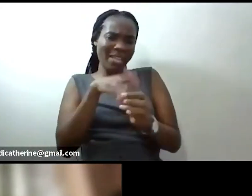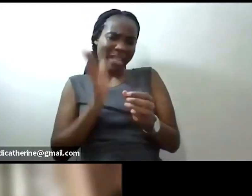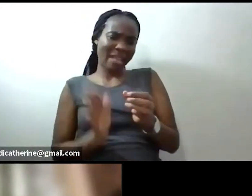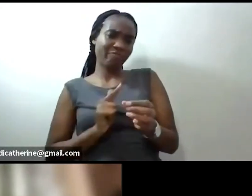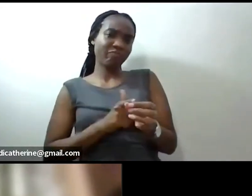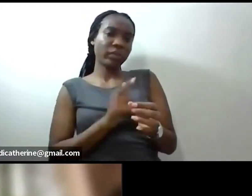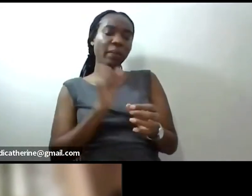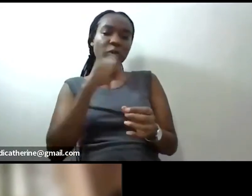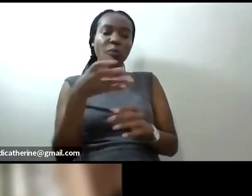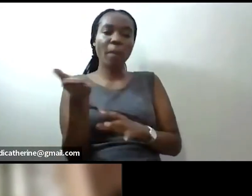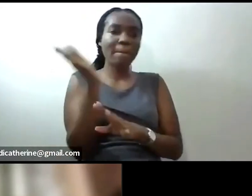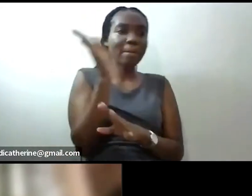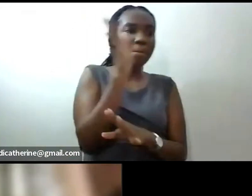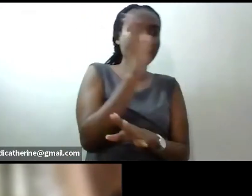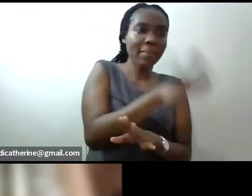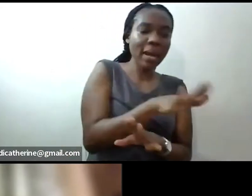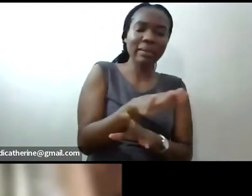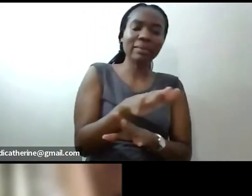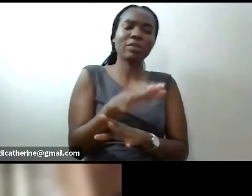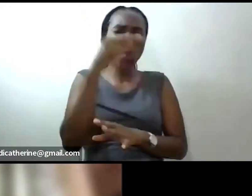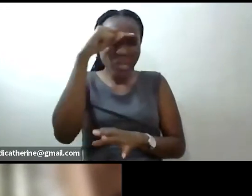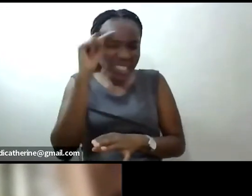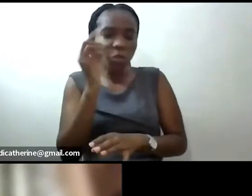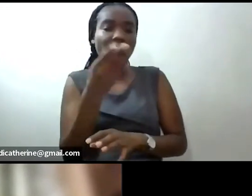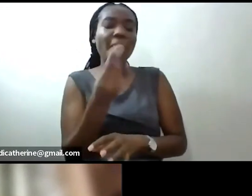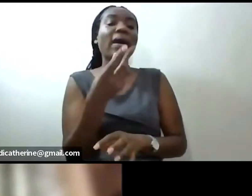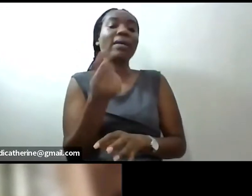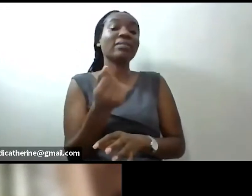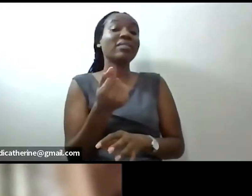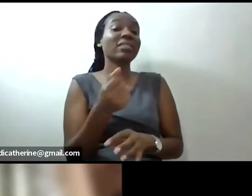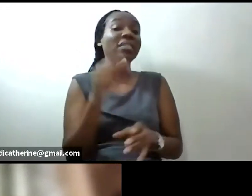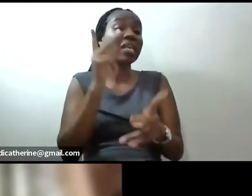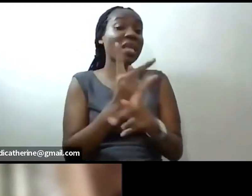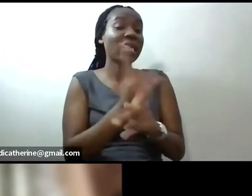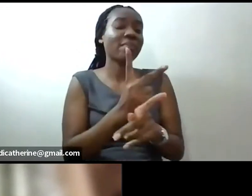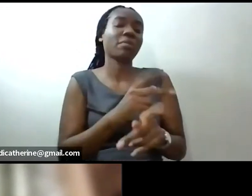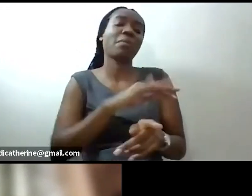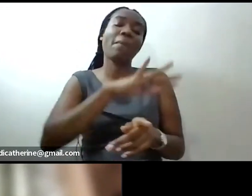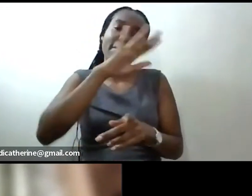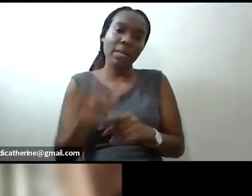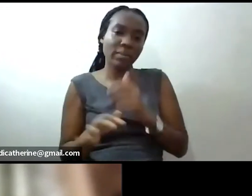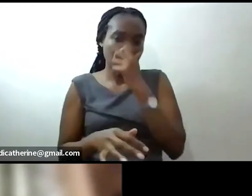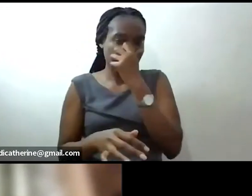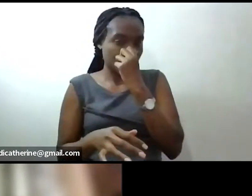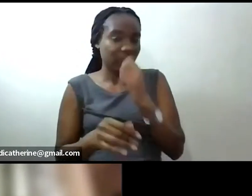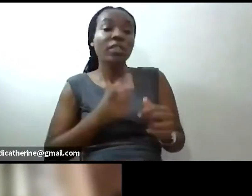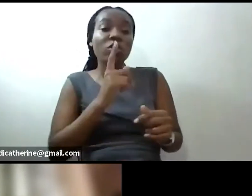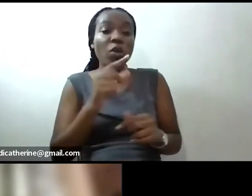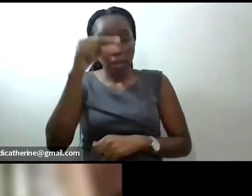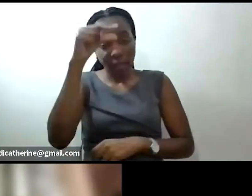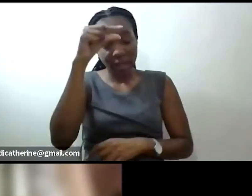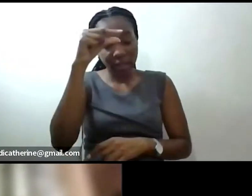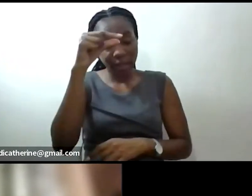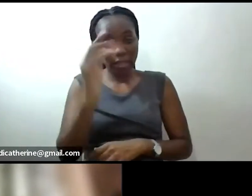originally invested. The government securities, these are the bills and the bonds, and the corporate